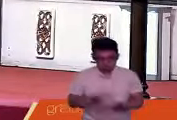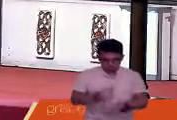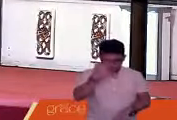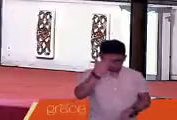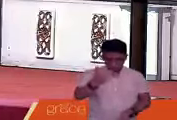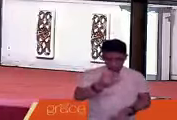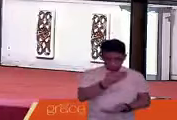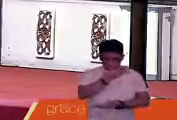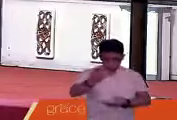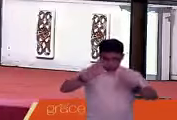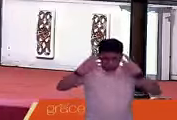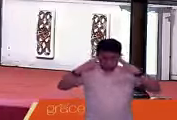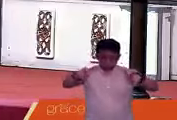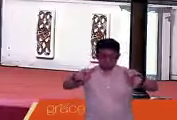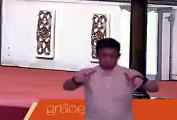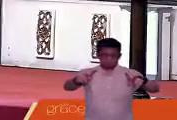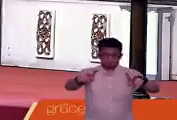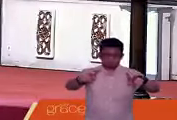tanawa